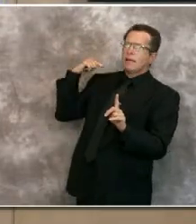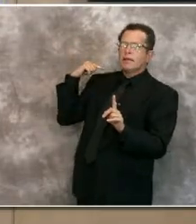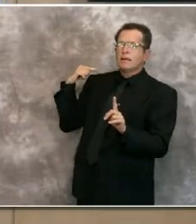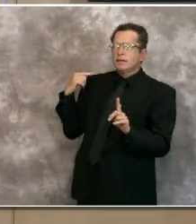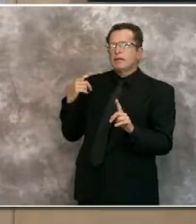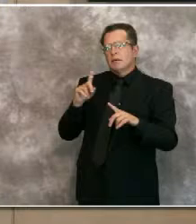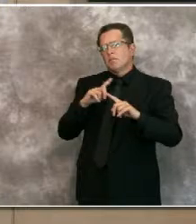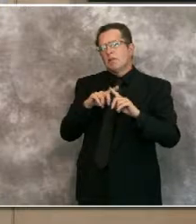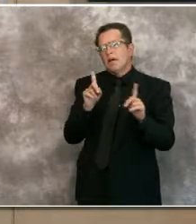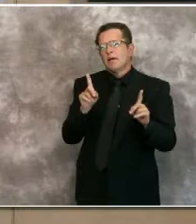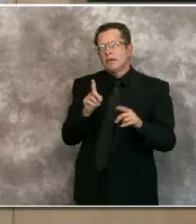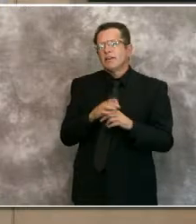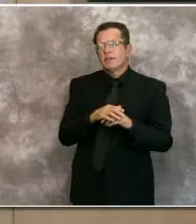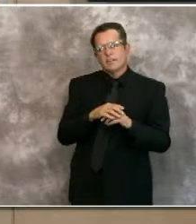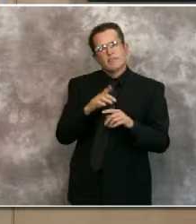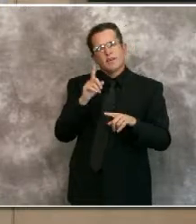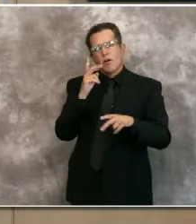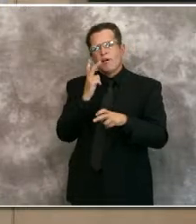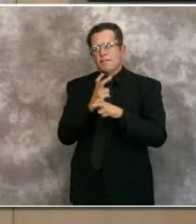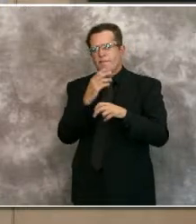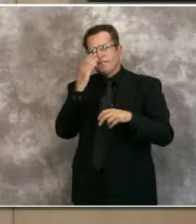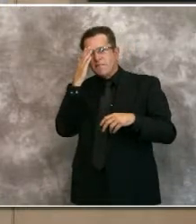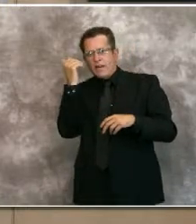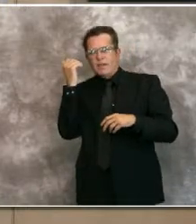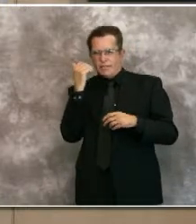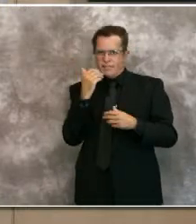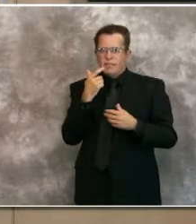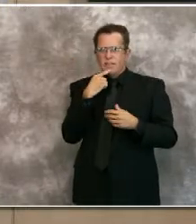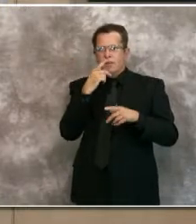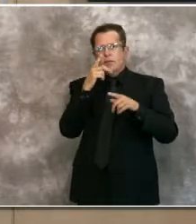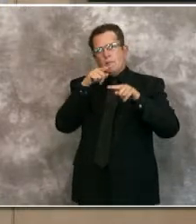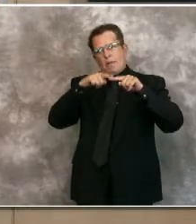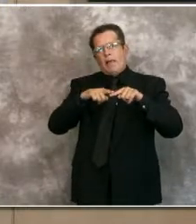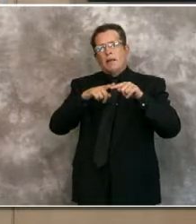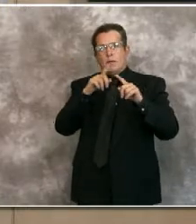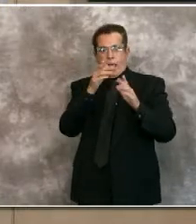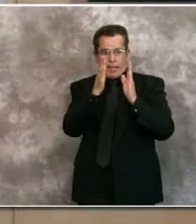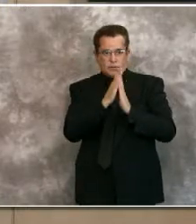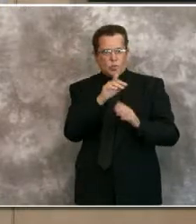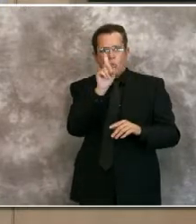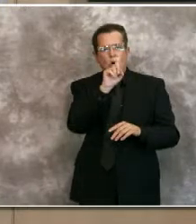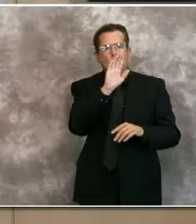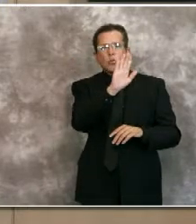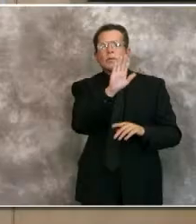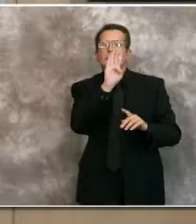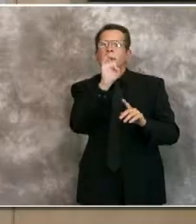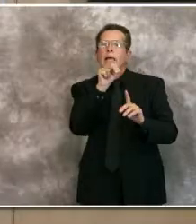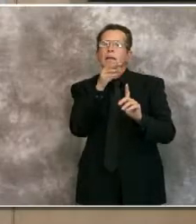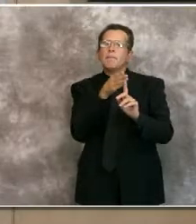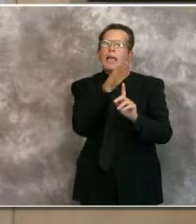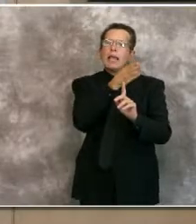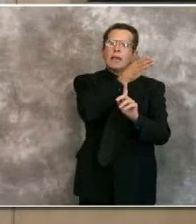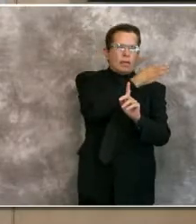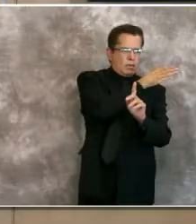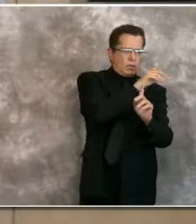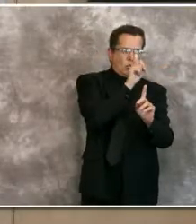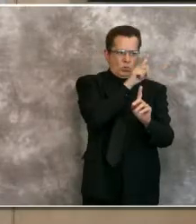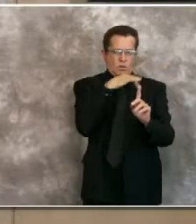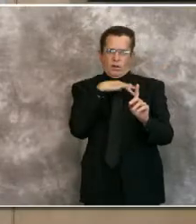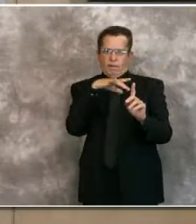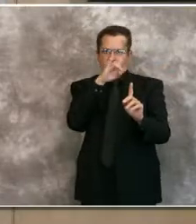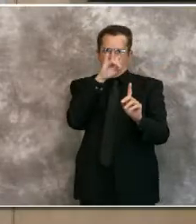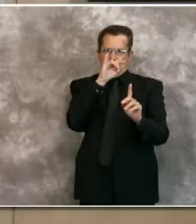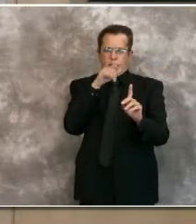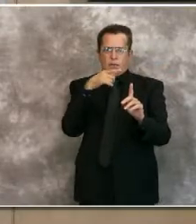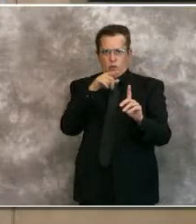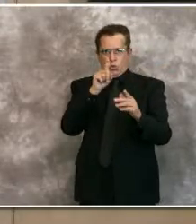But to specifically ask about the types of activities that the individuals who are identified over